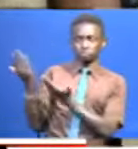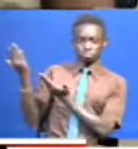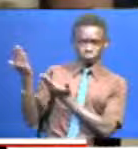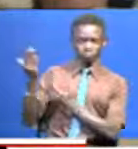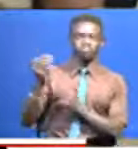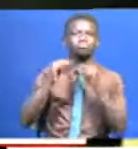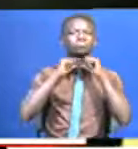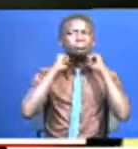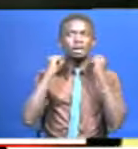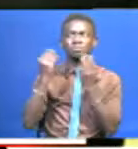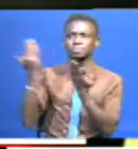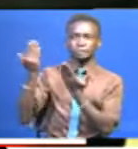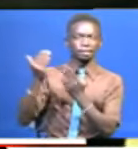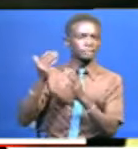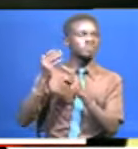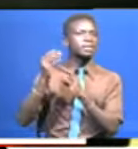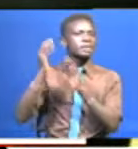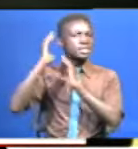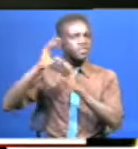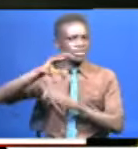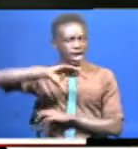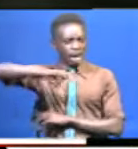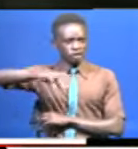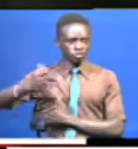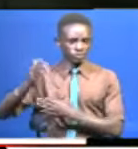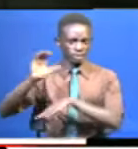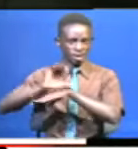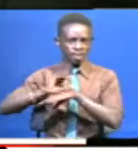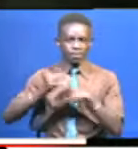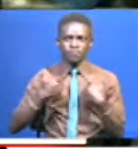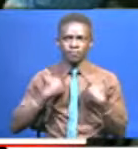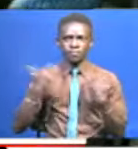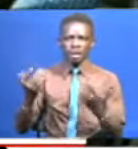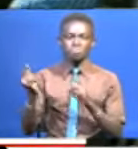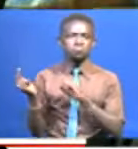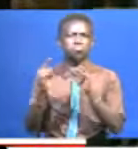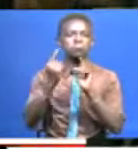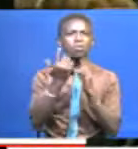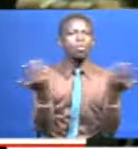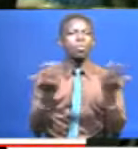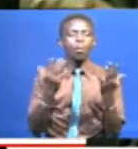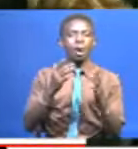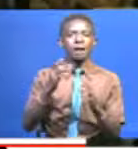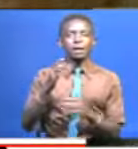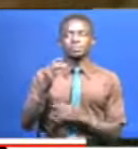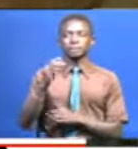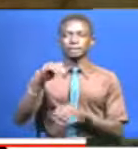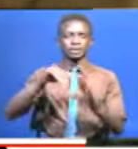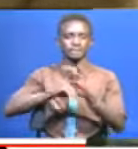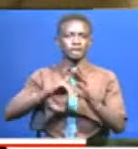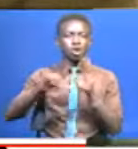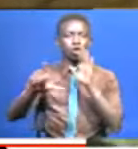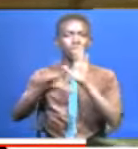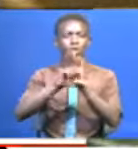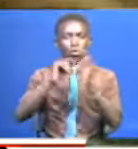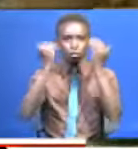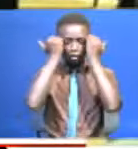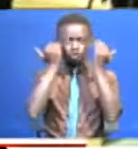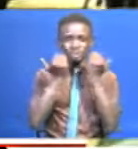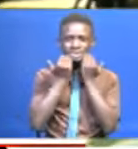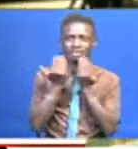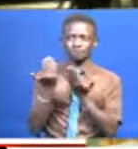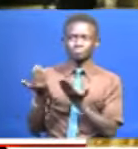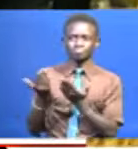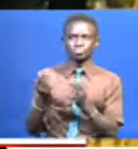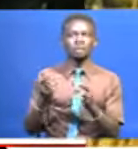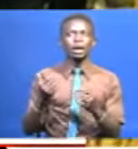Mavueni, Kilifi County, appeared at the Shanzu Law Courts for an application hearing. In solidarity, the courtroom was fully packed with his